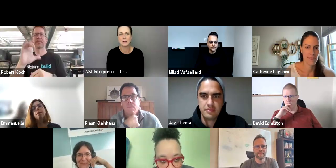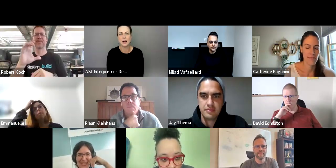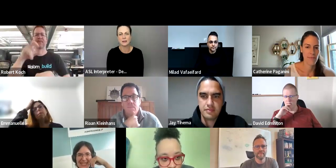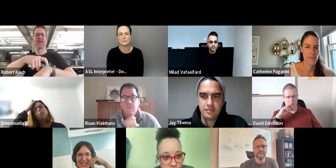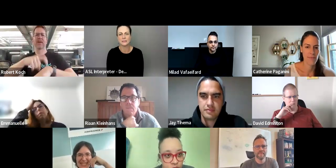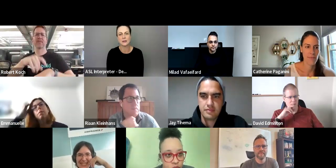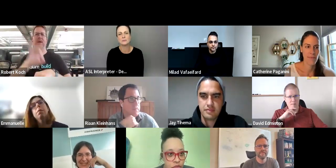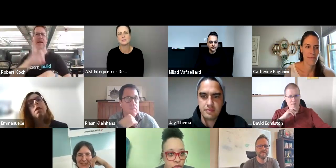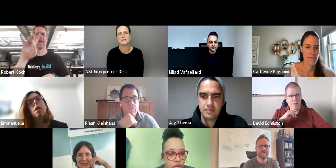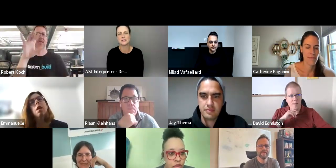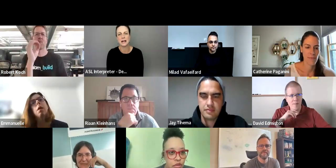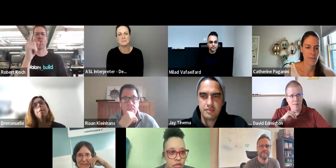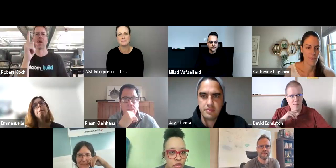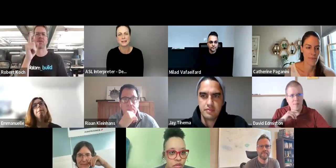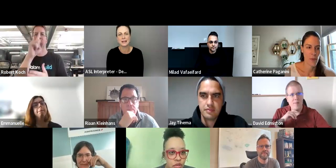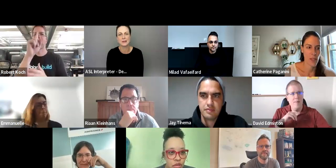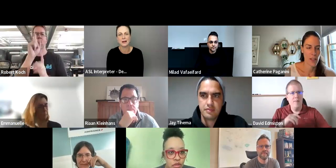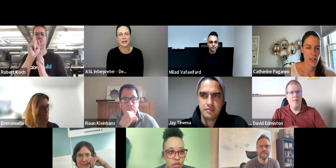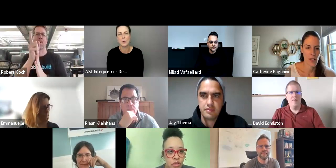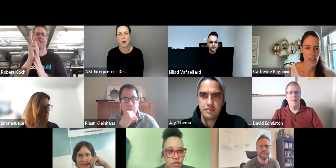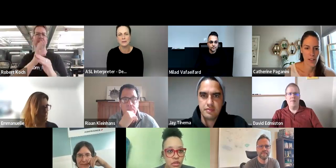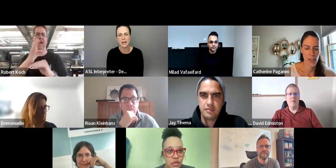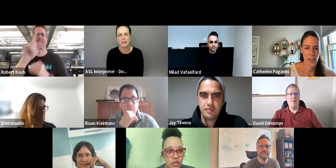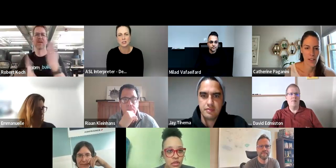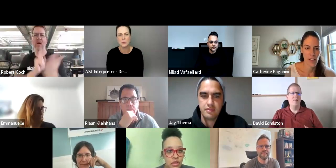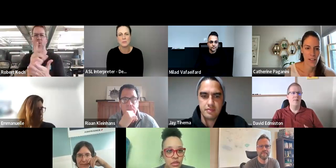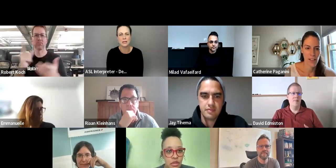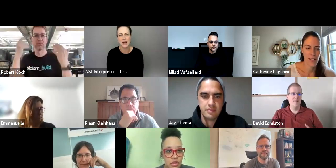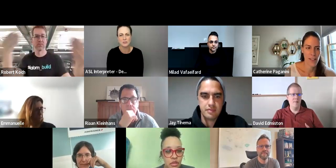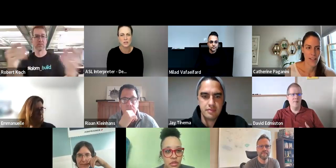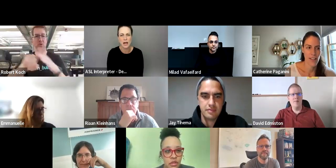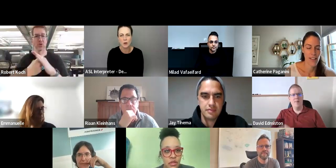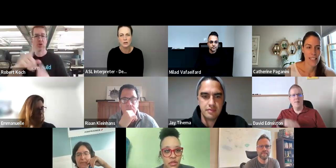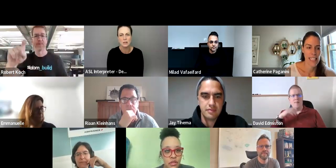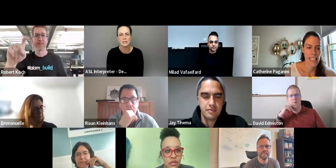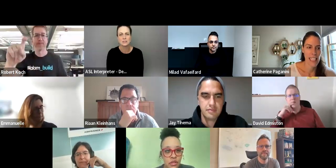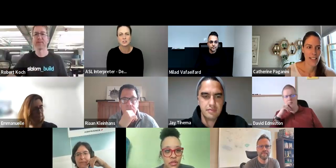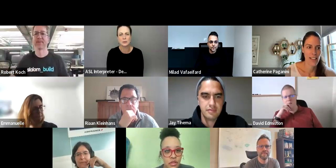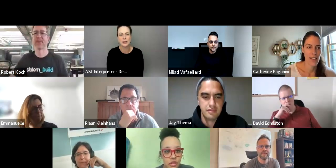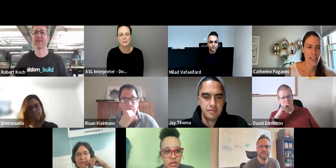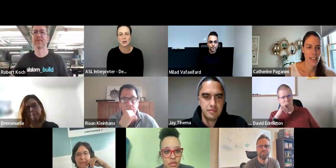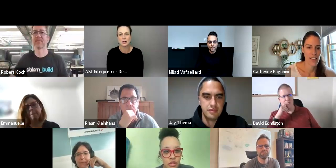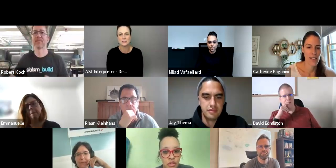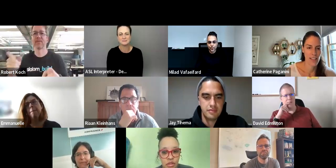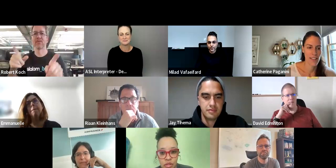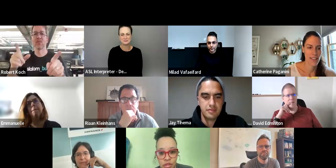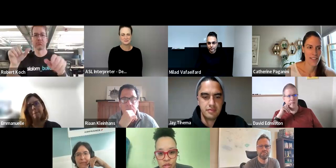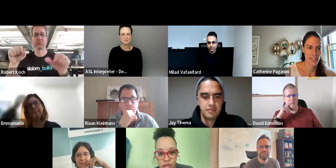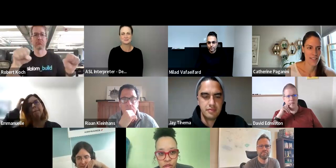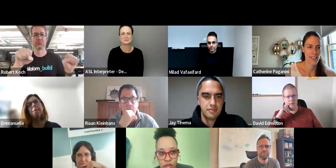It's 8 o'clock here in Pacific time. 8 o'clock, 8:01, actually, 1 minute after the hour. So, shall we go ahead and start?